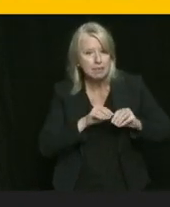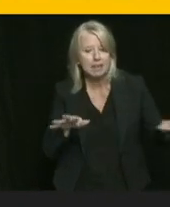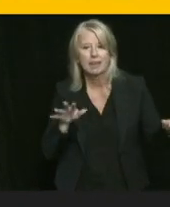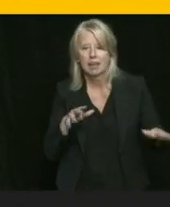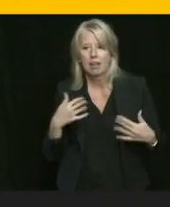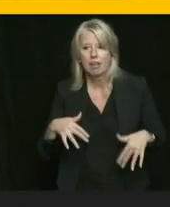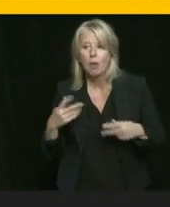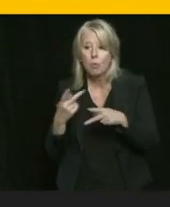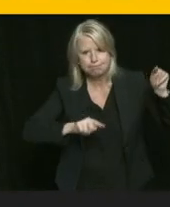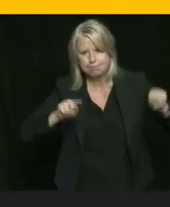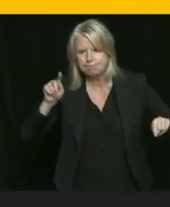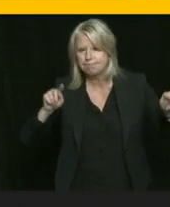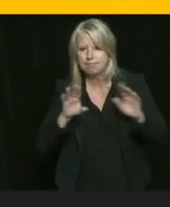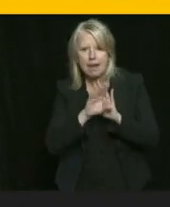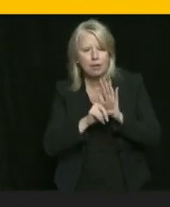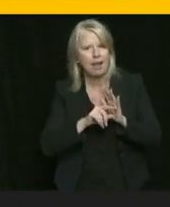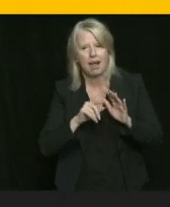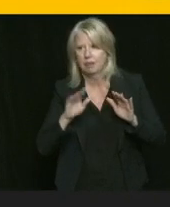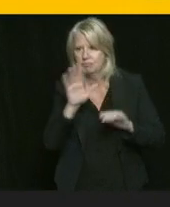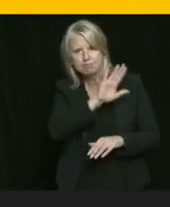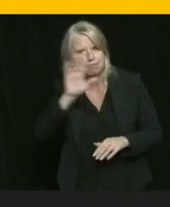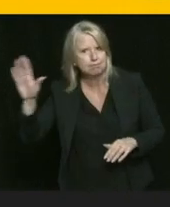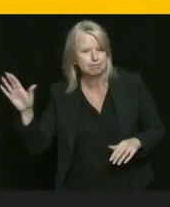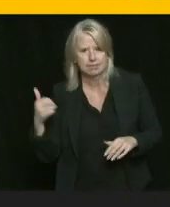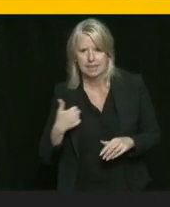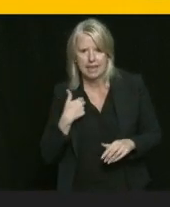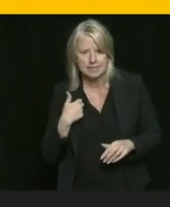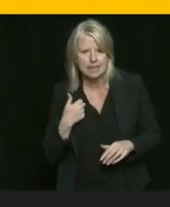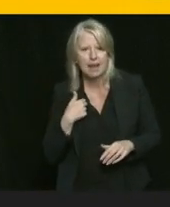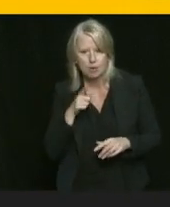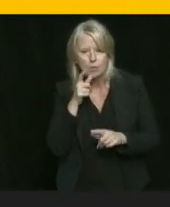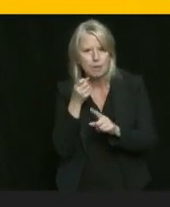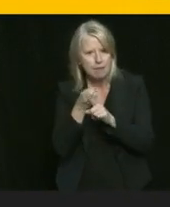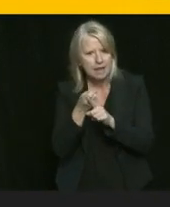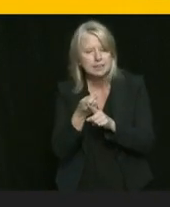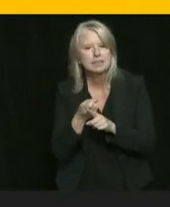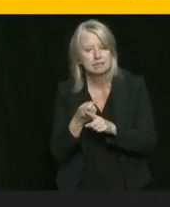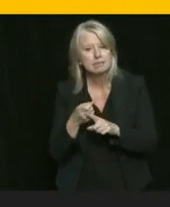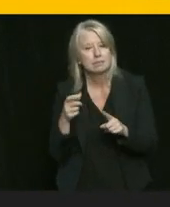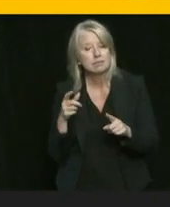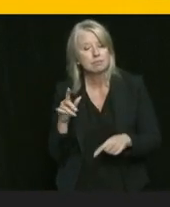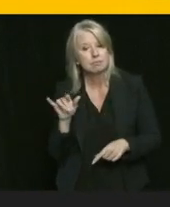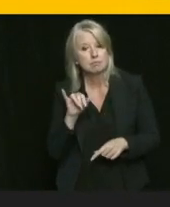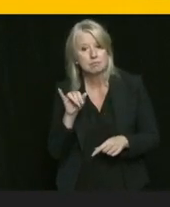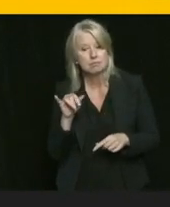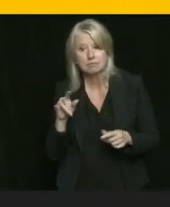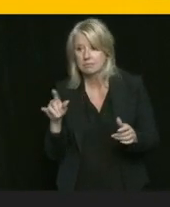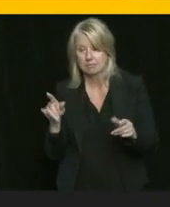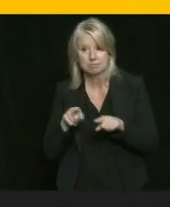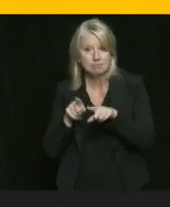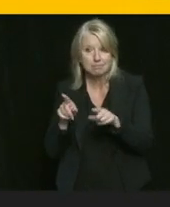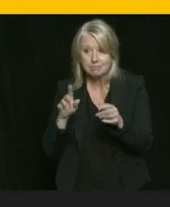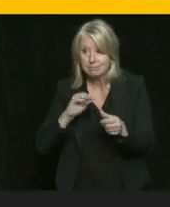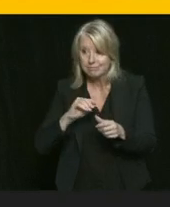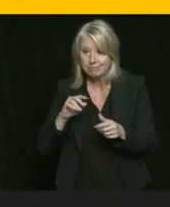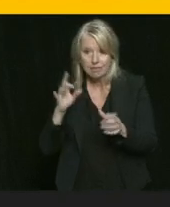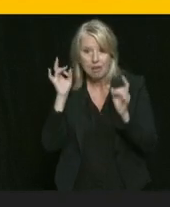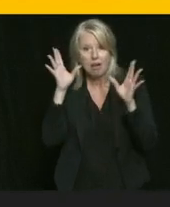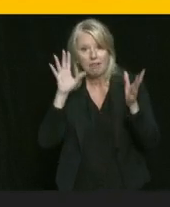the marginalized are all country who are affected. But of course, as is the case with so many crises and pandemics, the